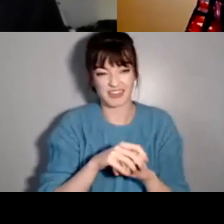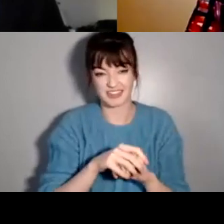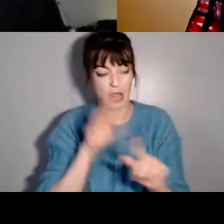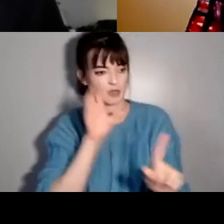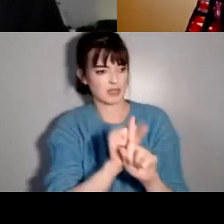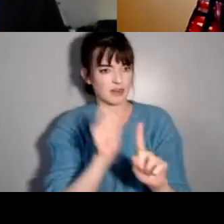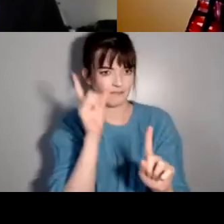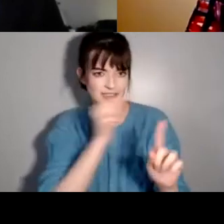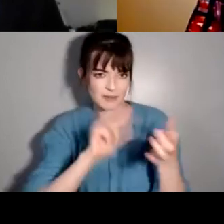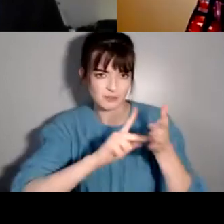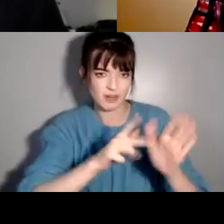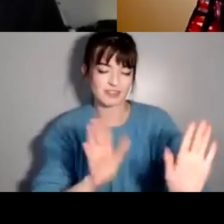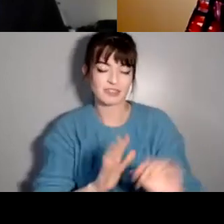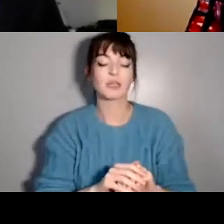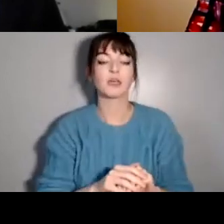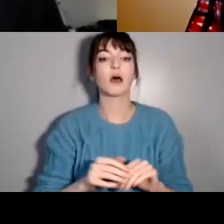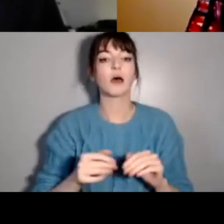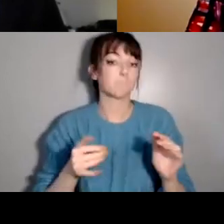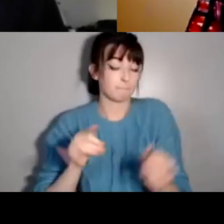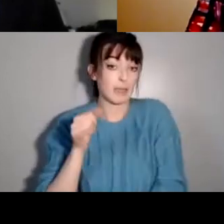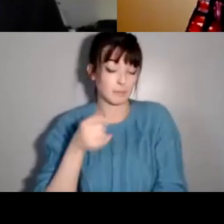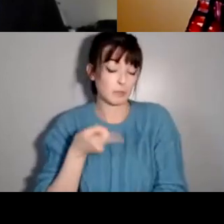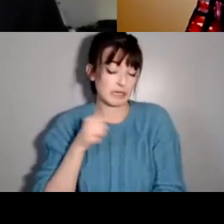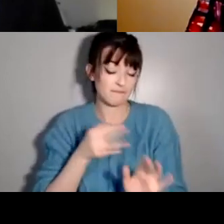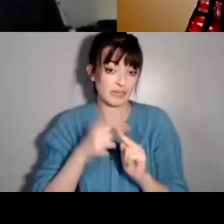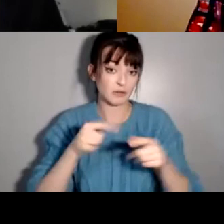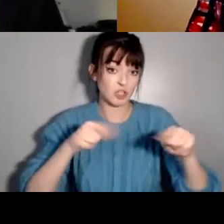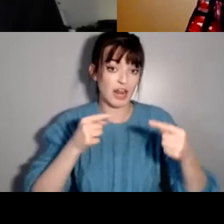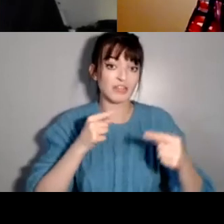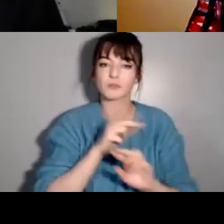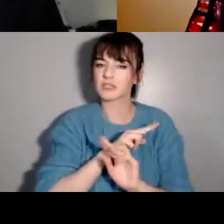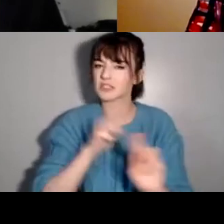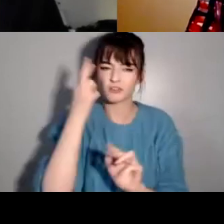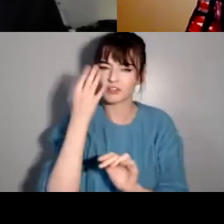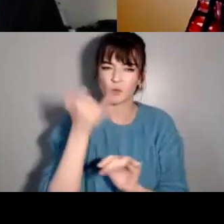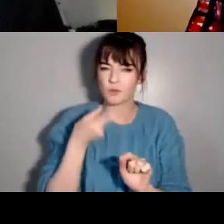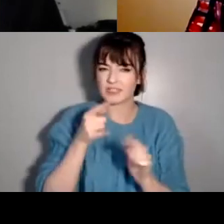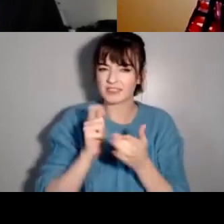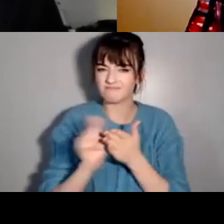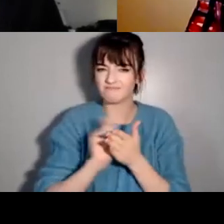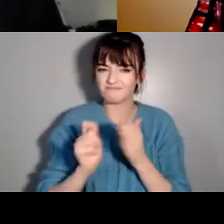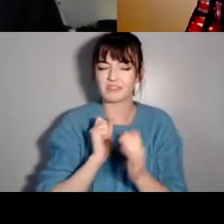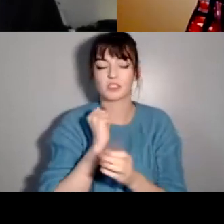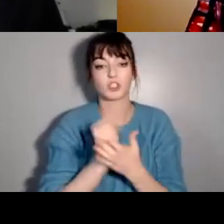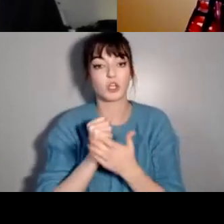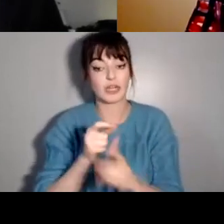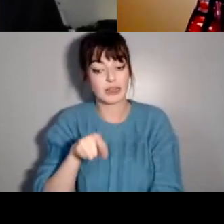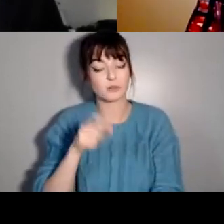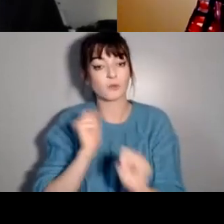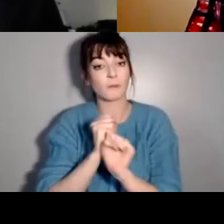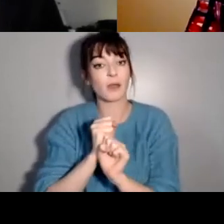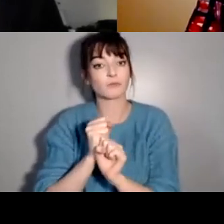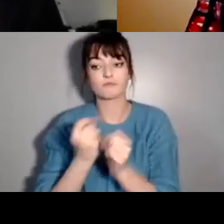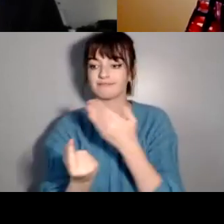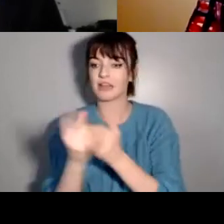might have identified the challenges, but that wasn't the purpose of the study. This was around the individuals and quality of life and showing the